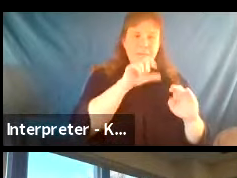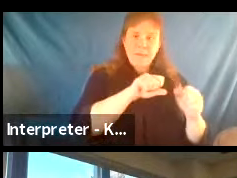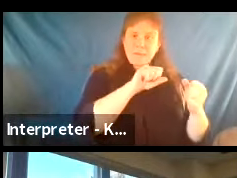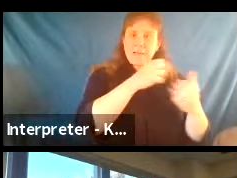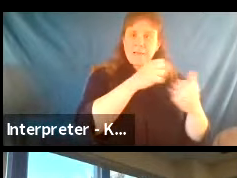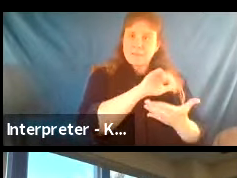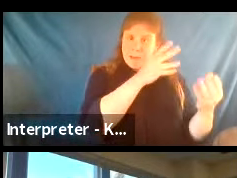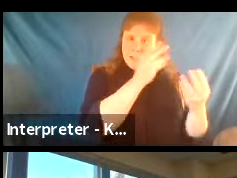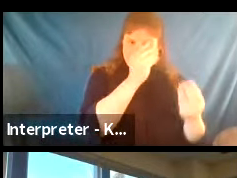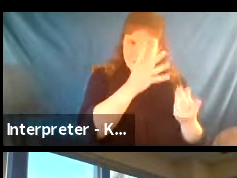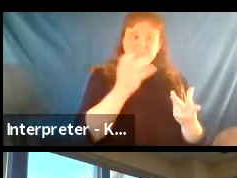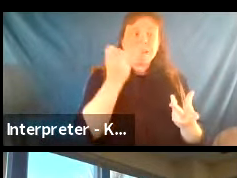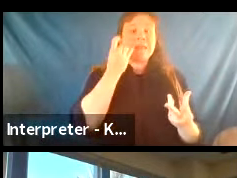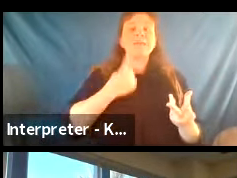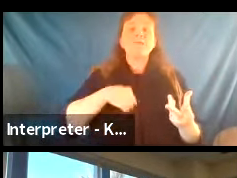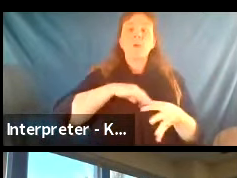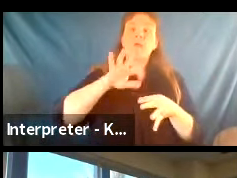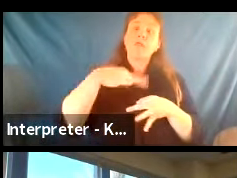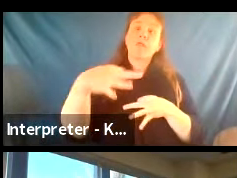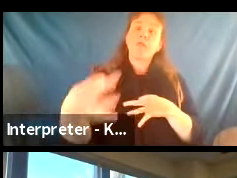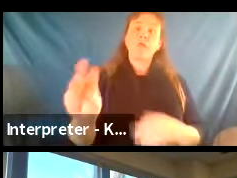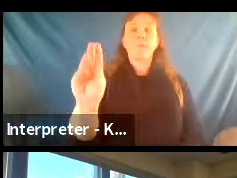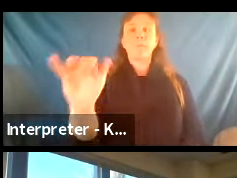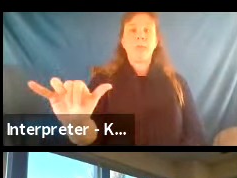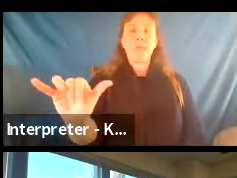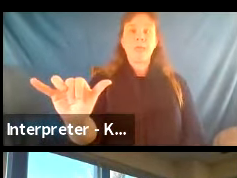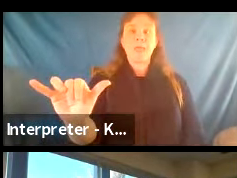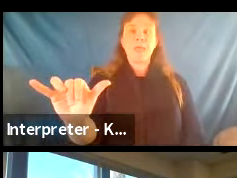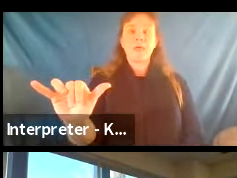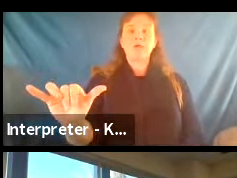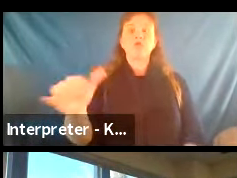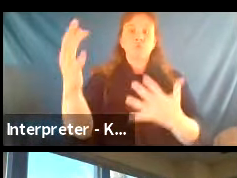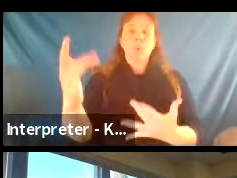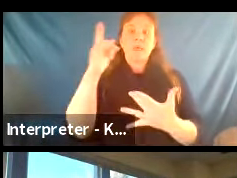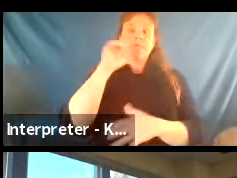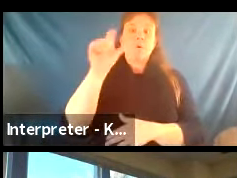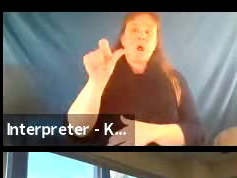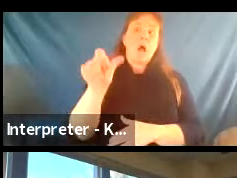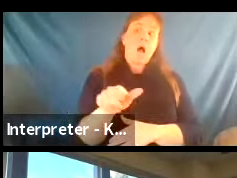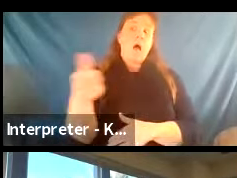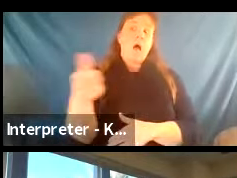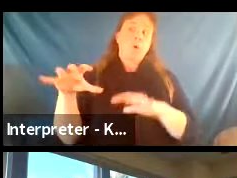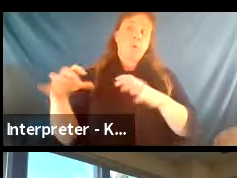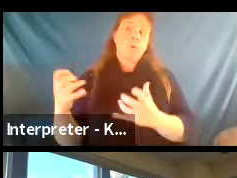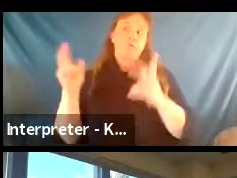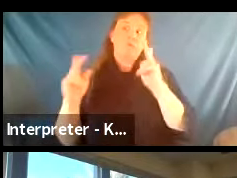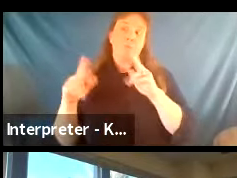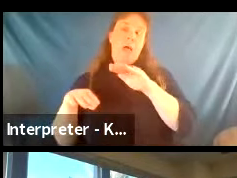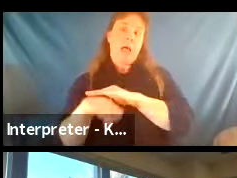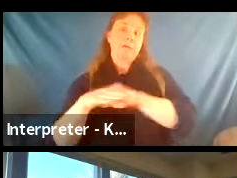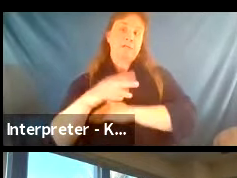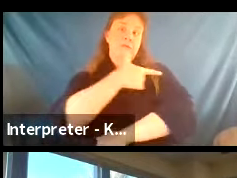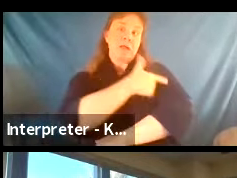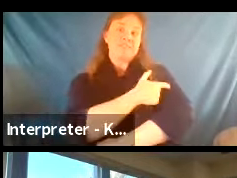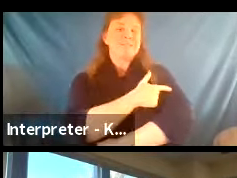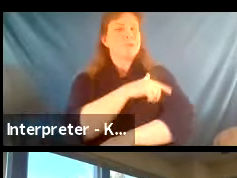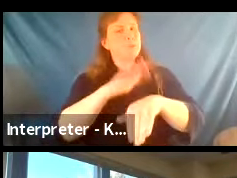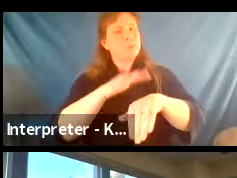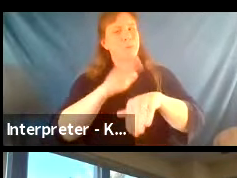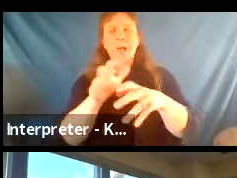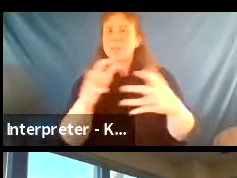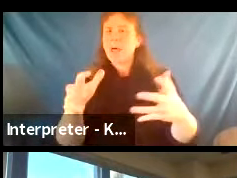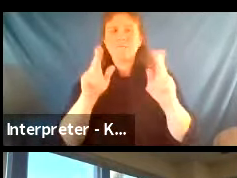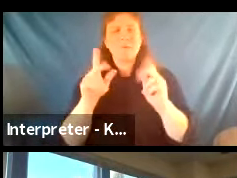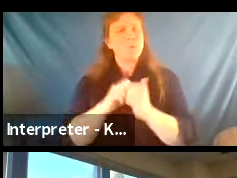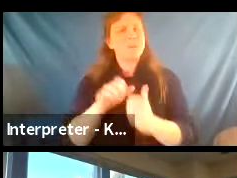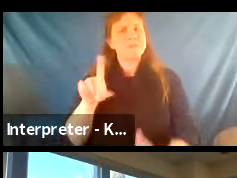a lot of people with disabilities under 65 are going to die unnecessarily. And we feel like, to the extent that they have